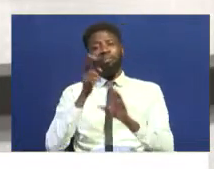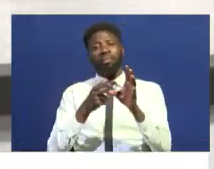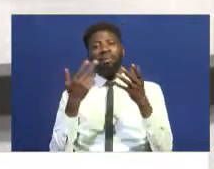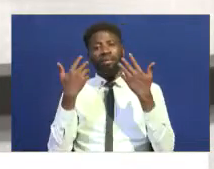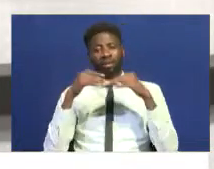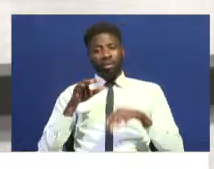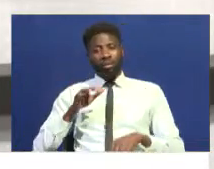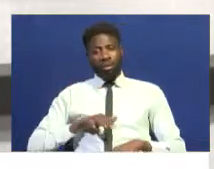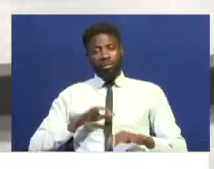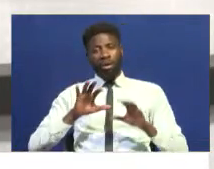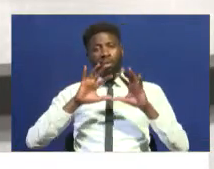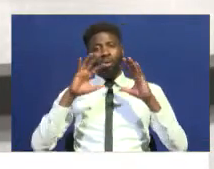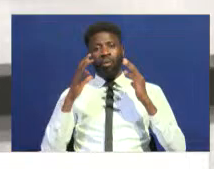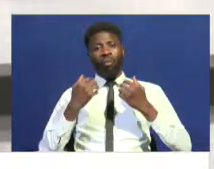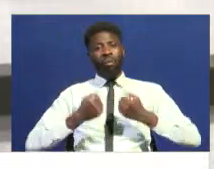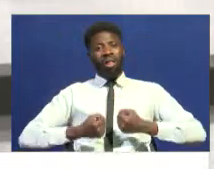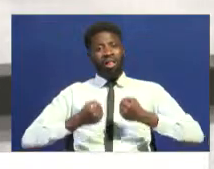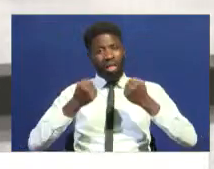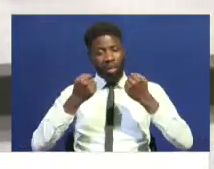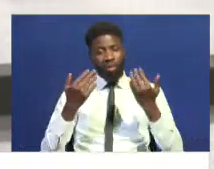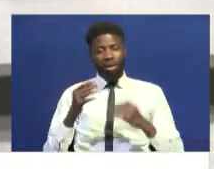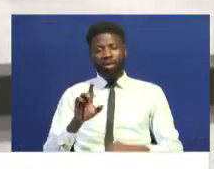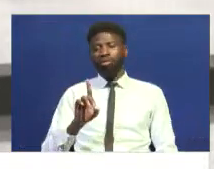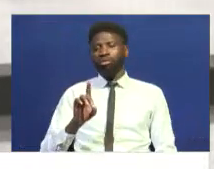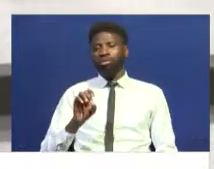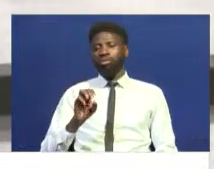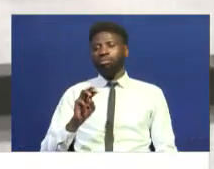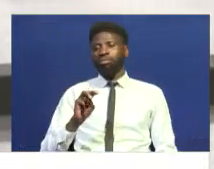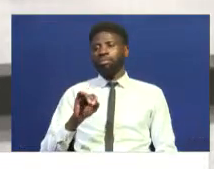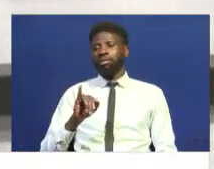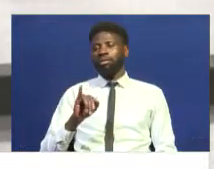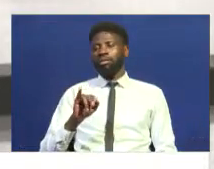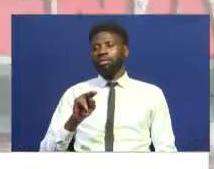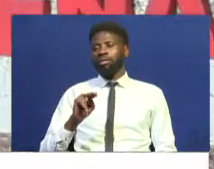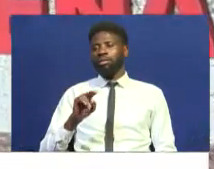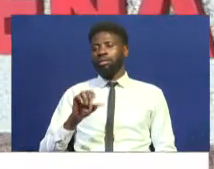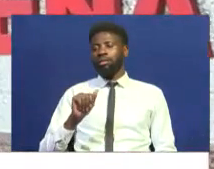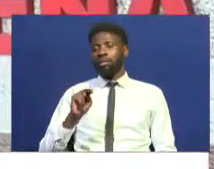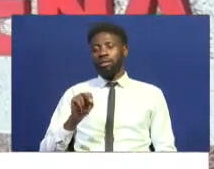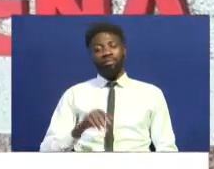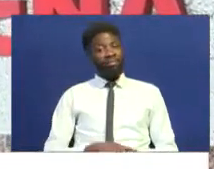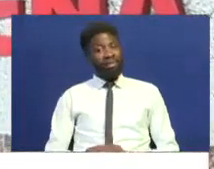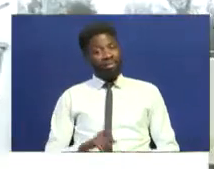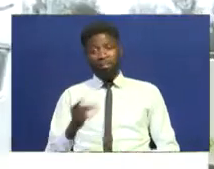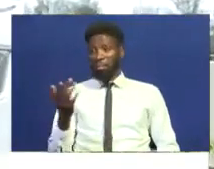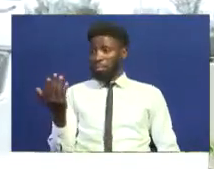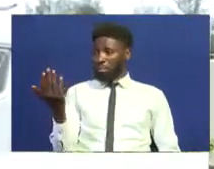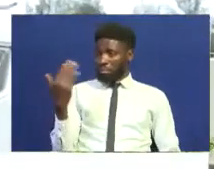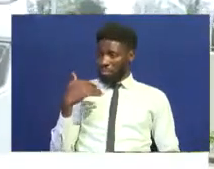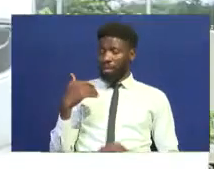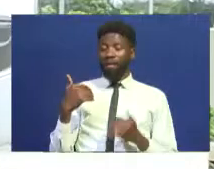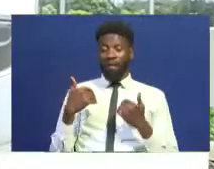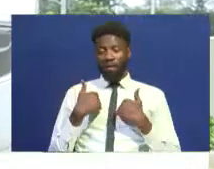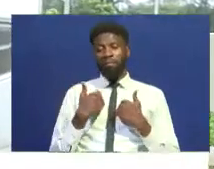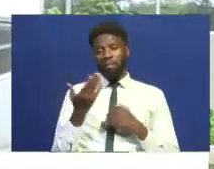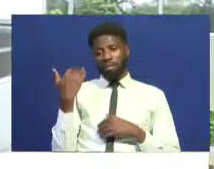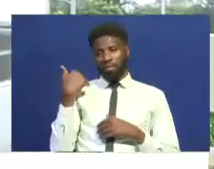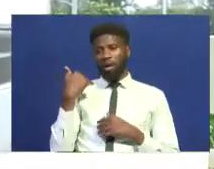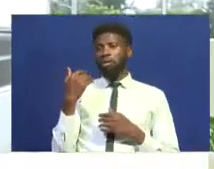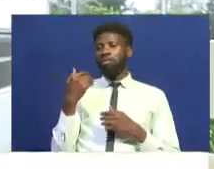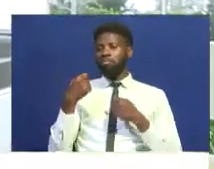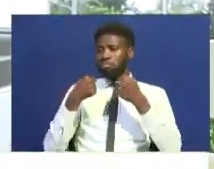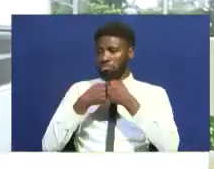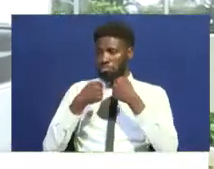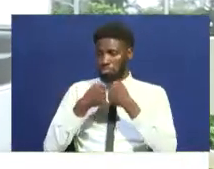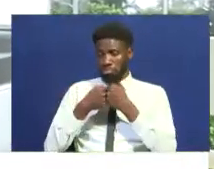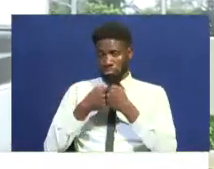Cup in the Dominican Republic. The Junior Starlets did not come back empty-handed as they ensured they collected at least 3 points when they beat Mexico